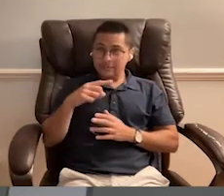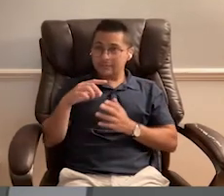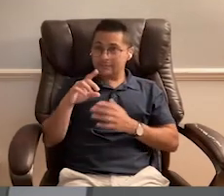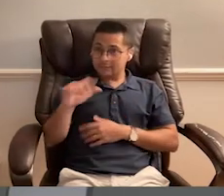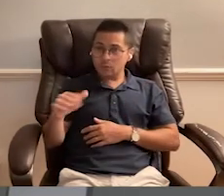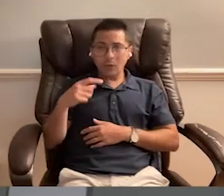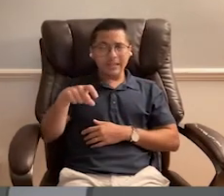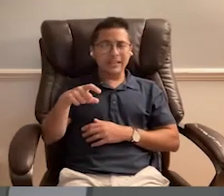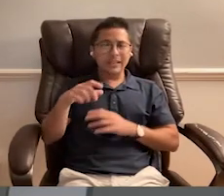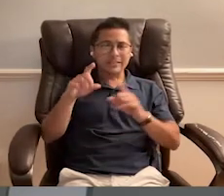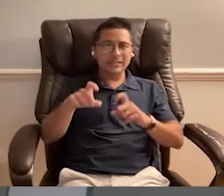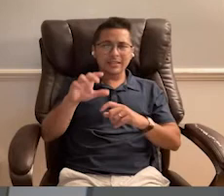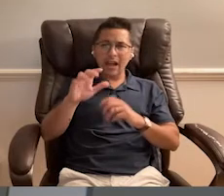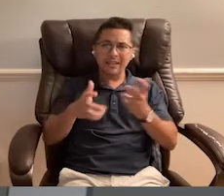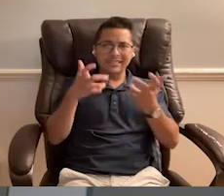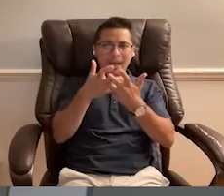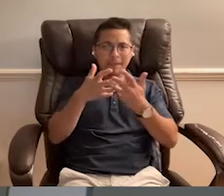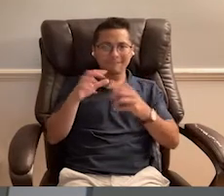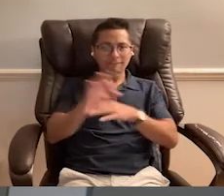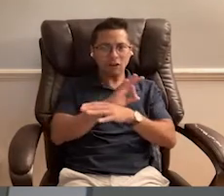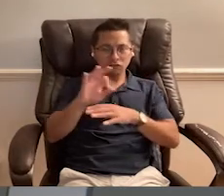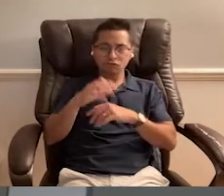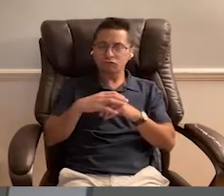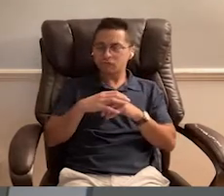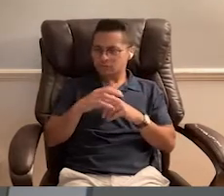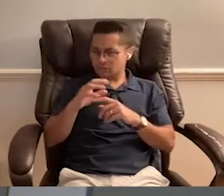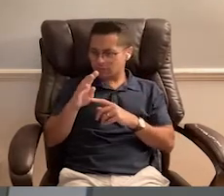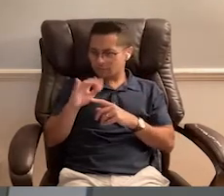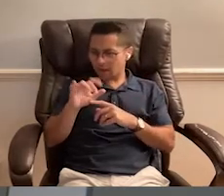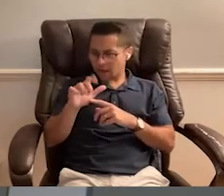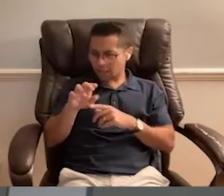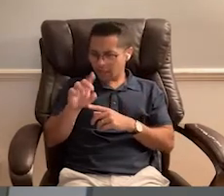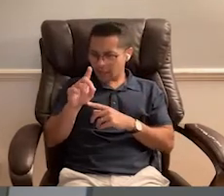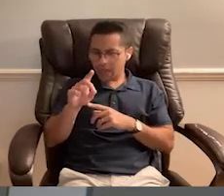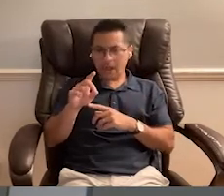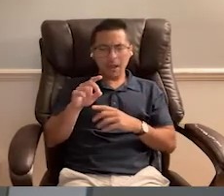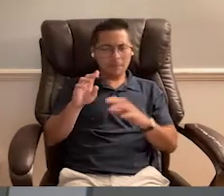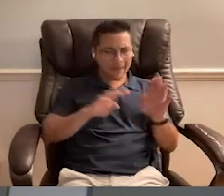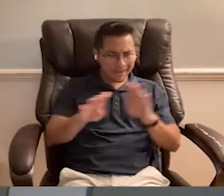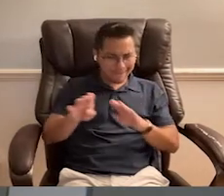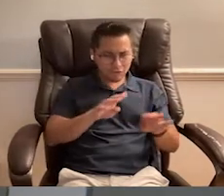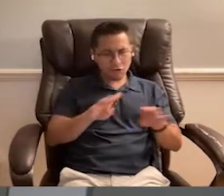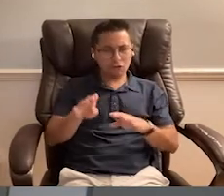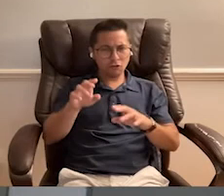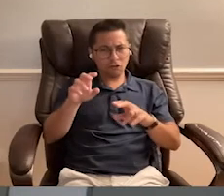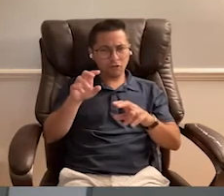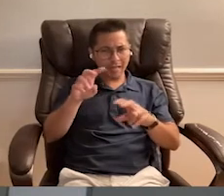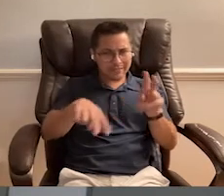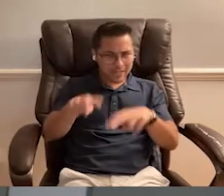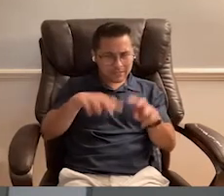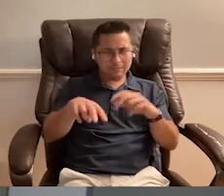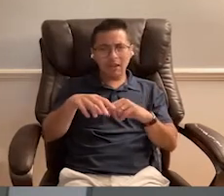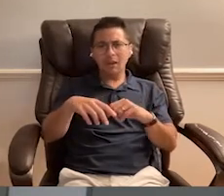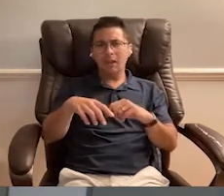of our developmental disabilities, we'll need a test of adaptive functioning. An example of those are the Vineland, the Adaptive